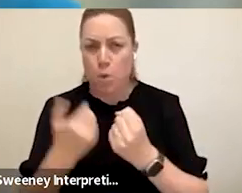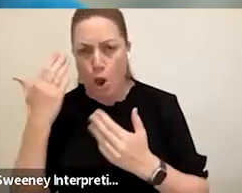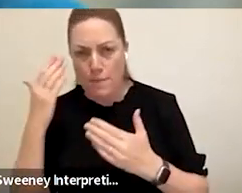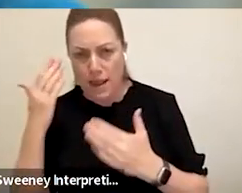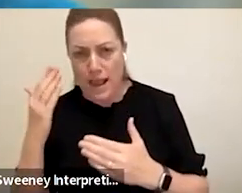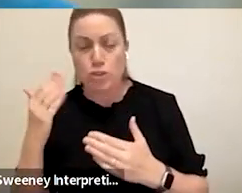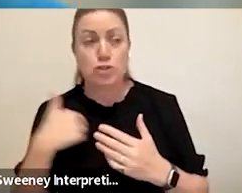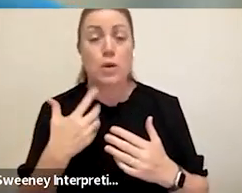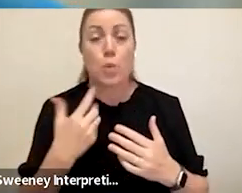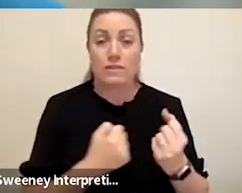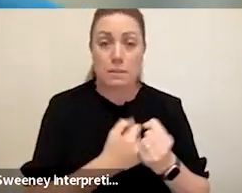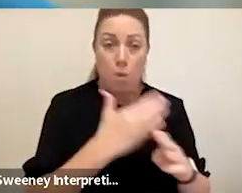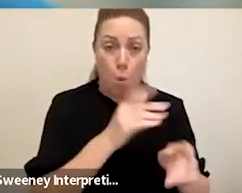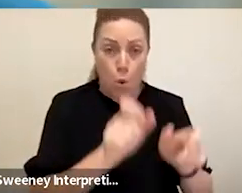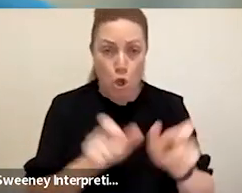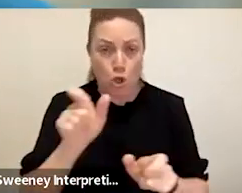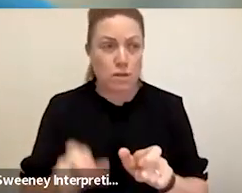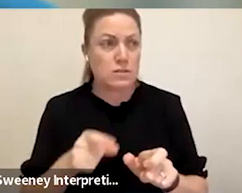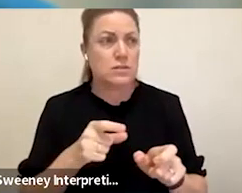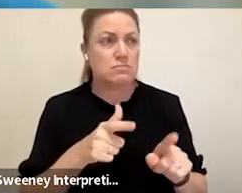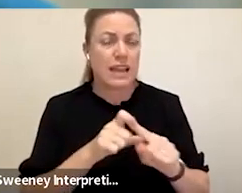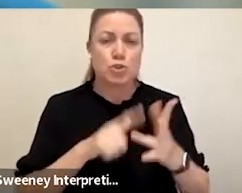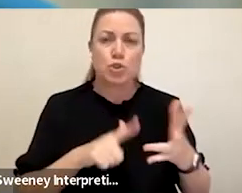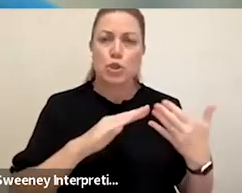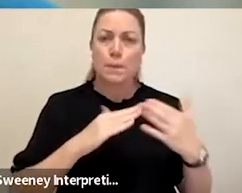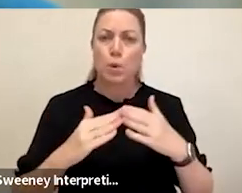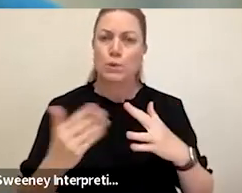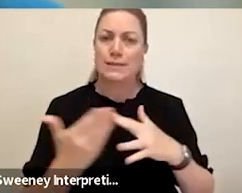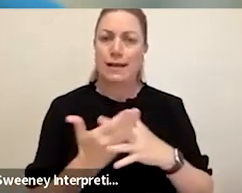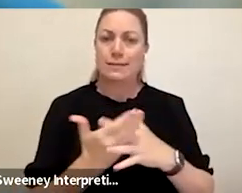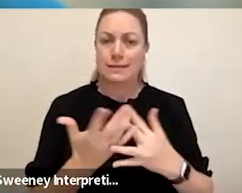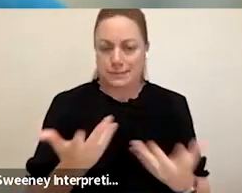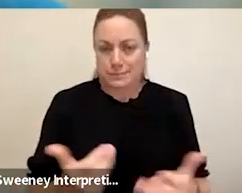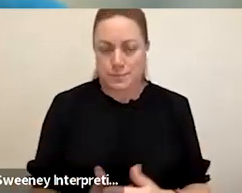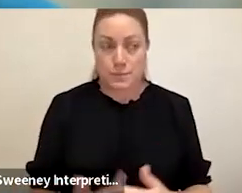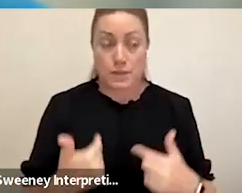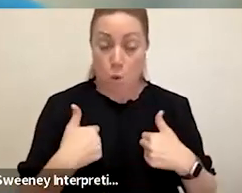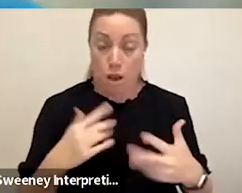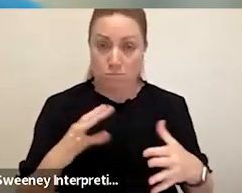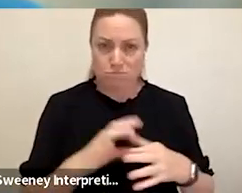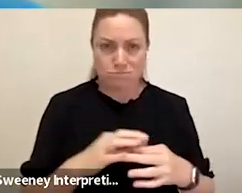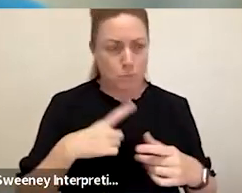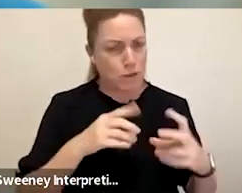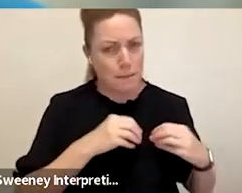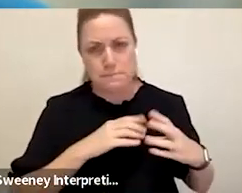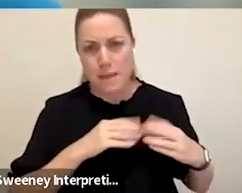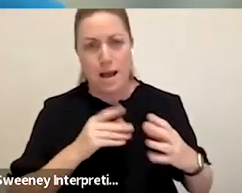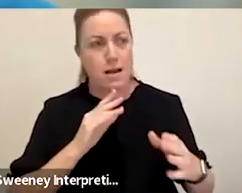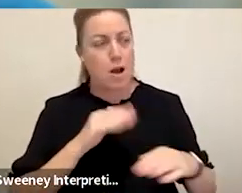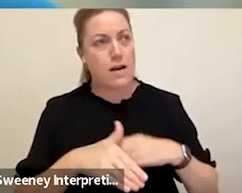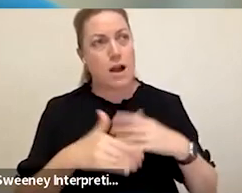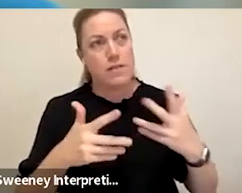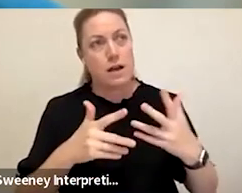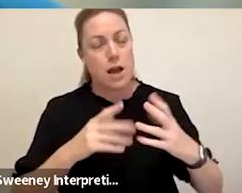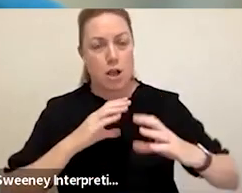have support workers doing community access. But I came on board really because I'm really passionate around